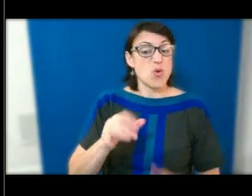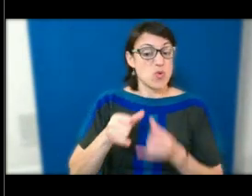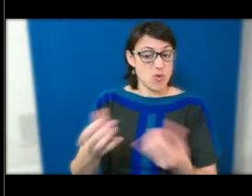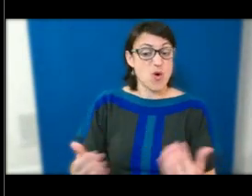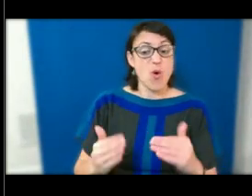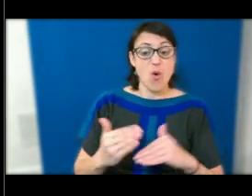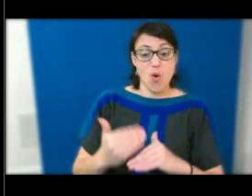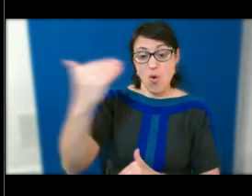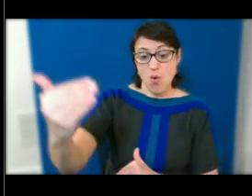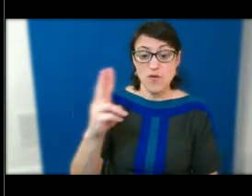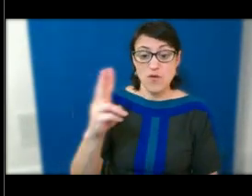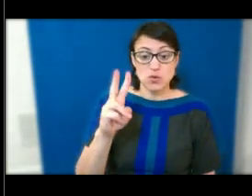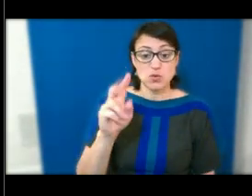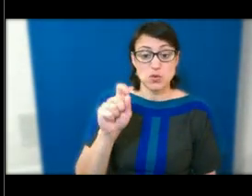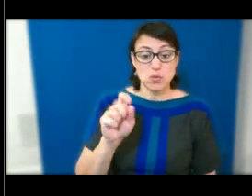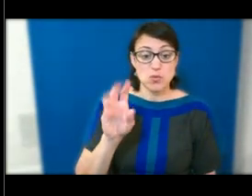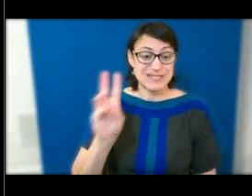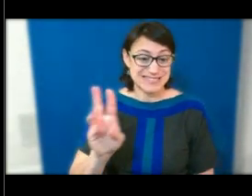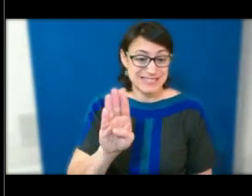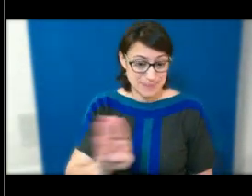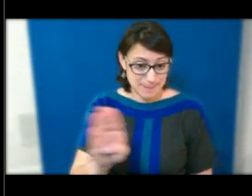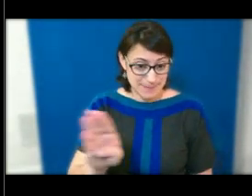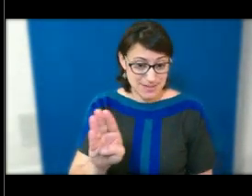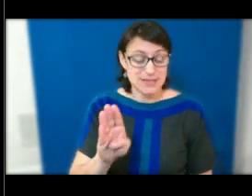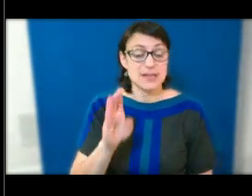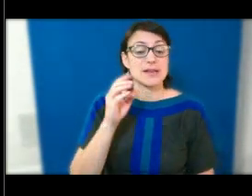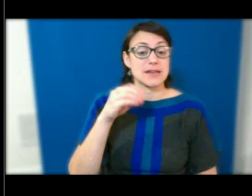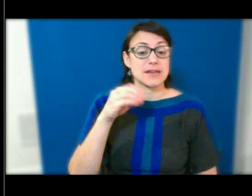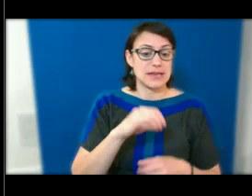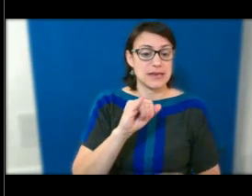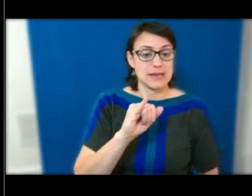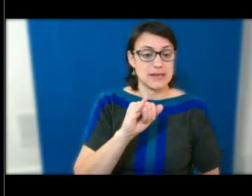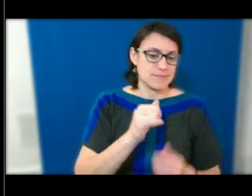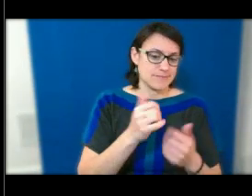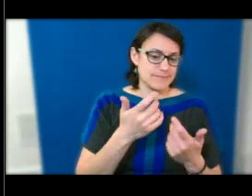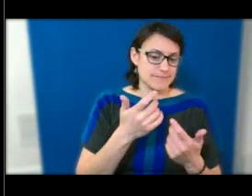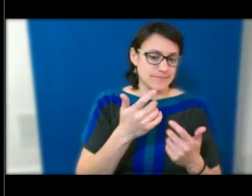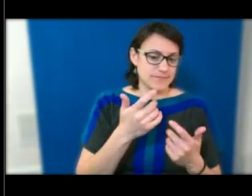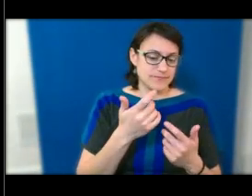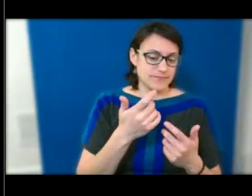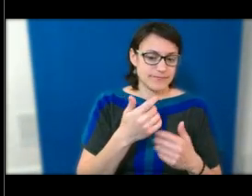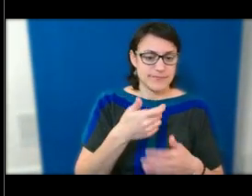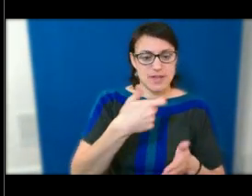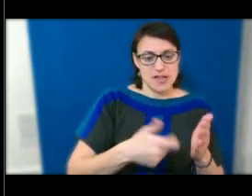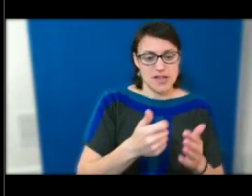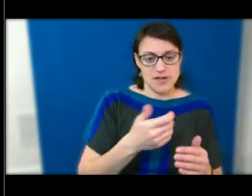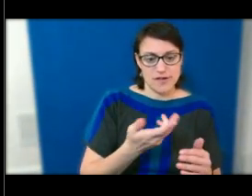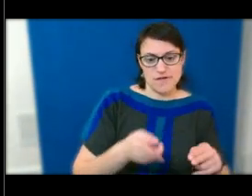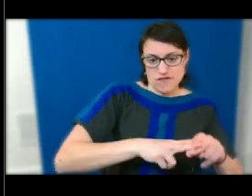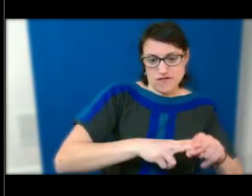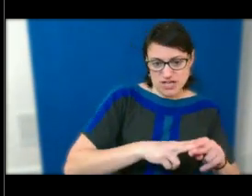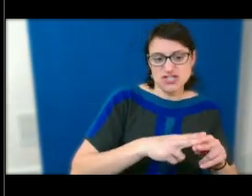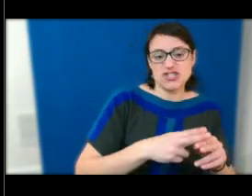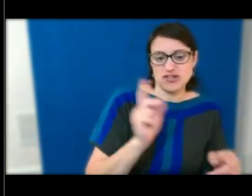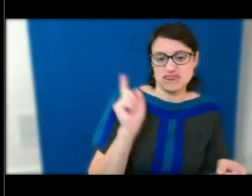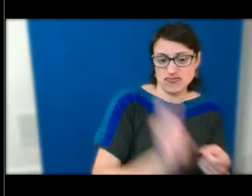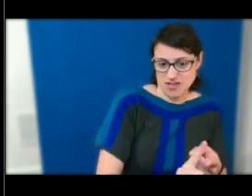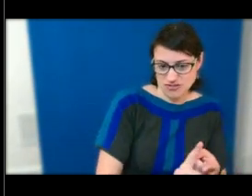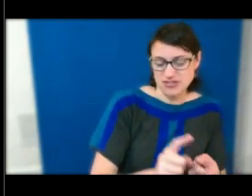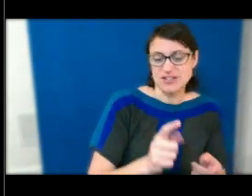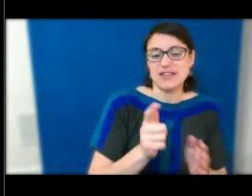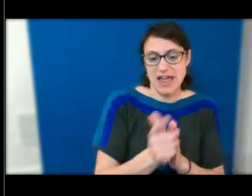in bipartisan infrastructure law funding to support more than 920 grants across the country. So we've been busy, and we